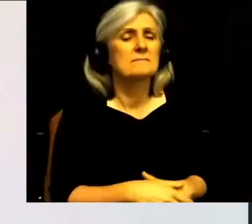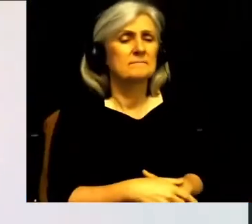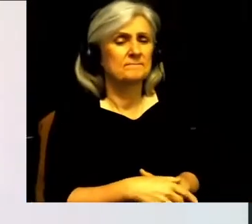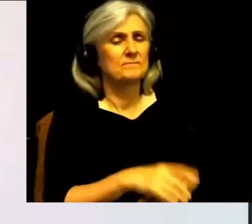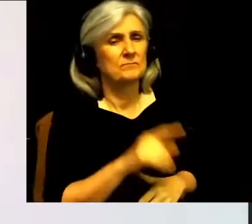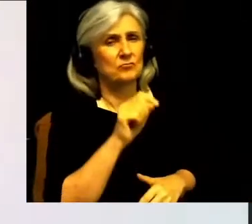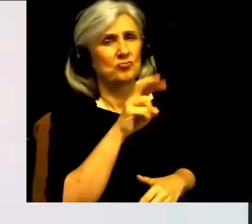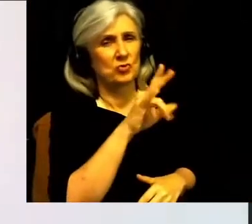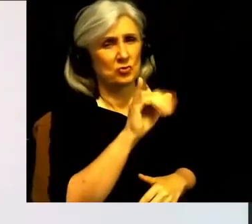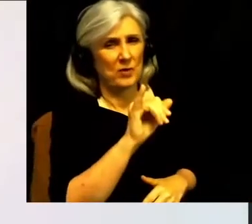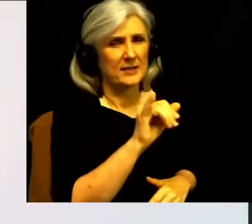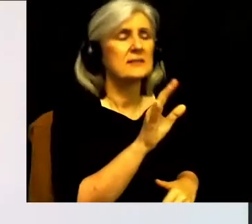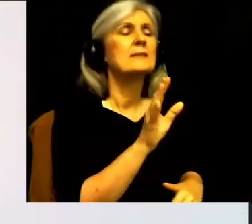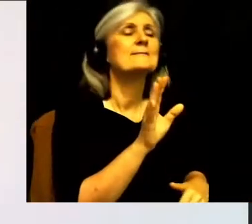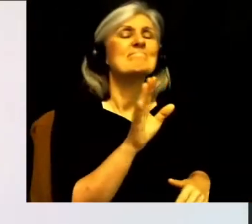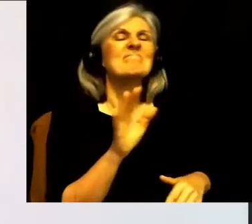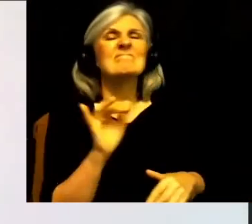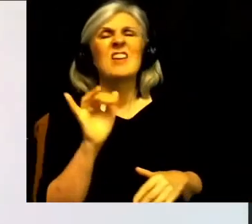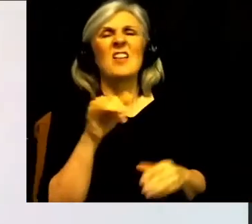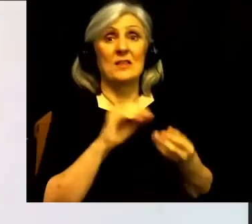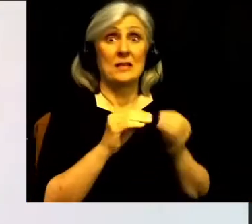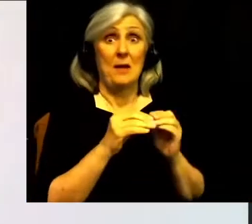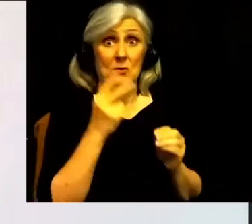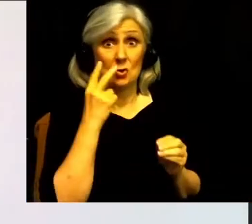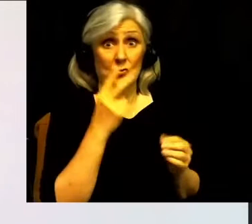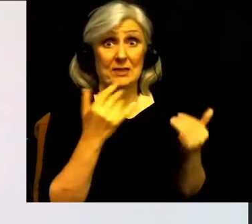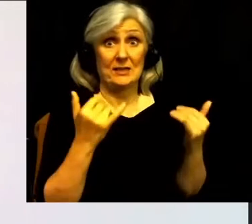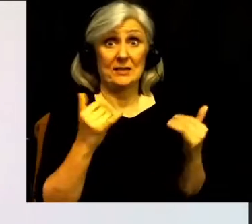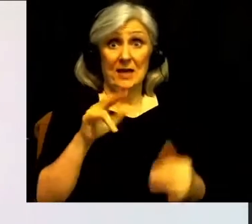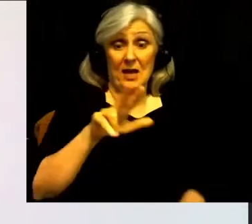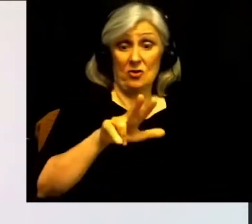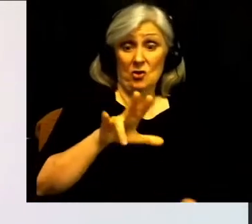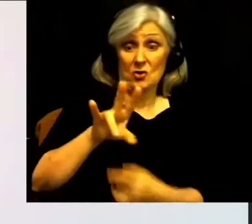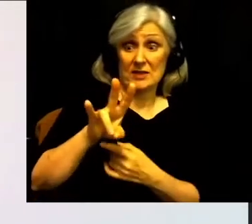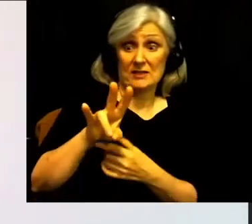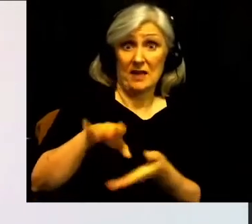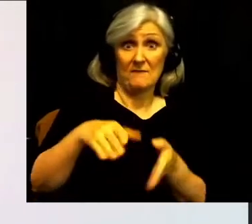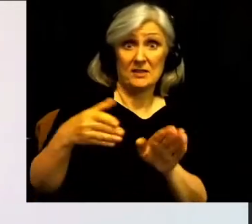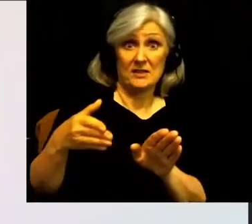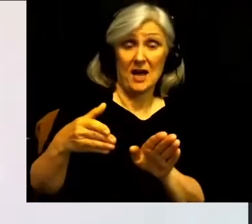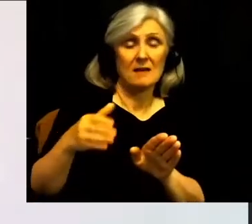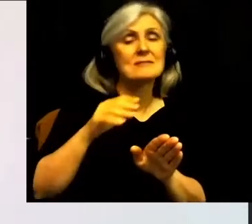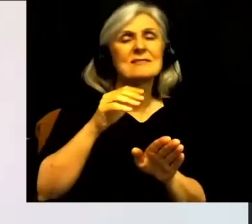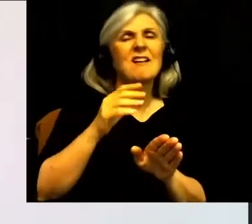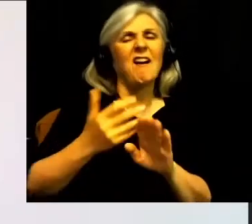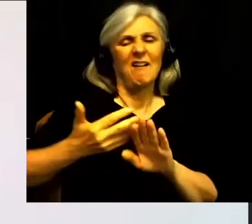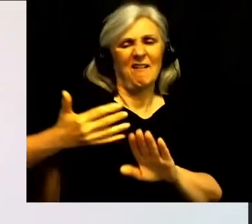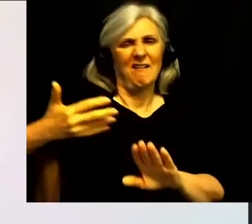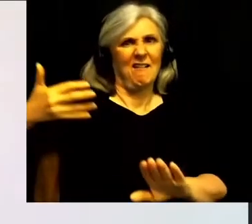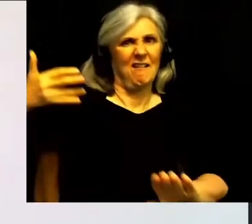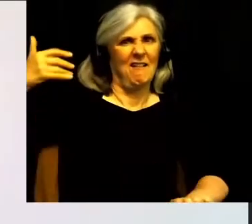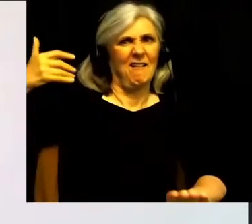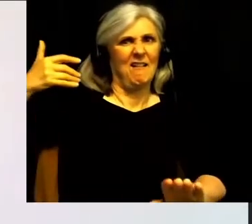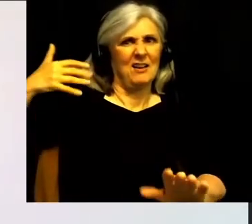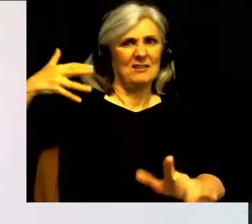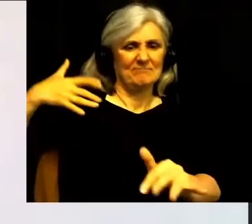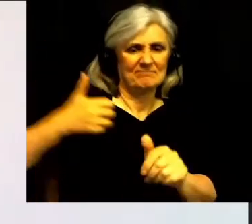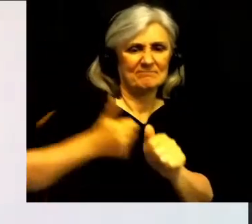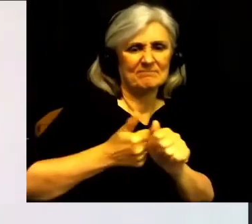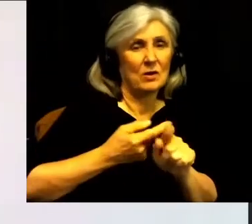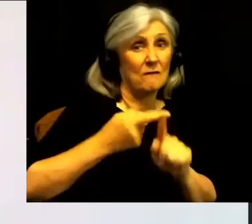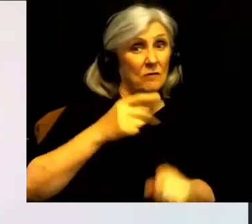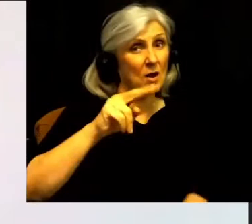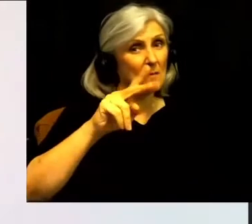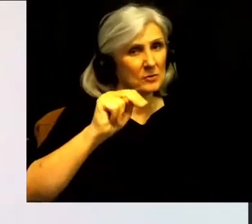deaths that are there today, the 37 additional deaths, they do go back a bit. They go back to November. So they are a result of ongoing data